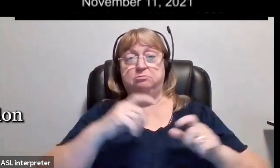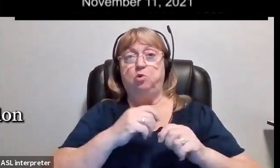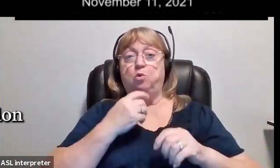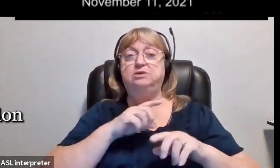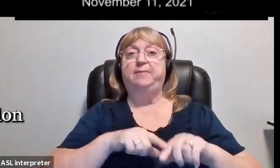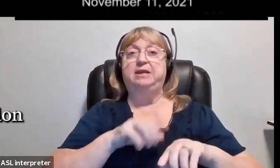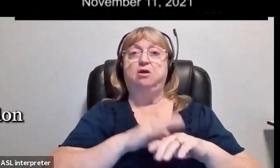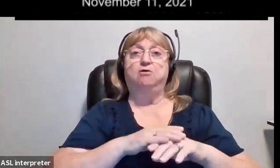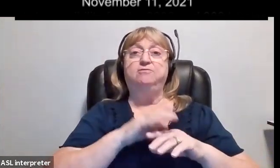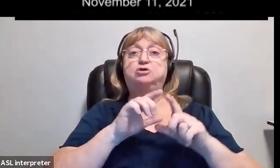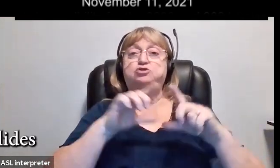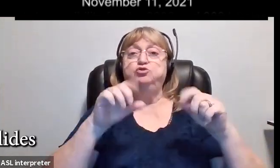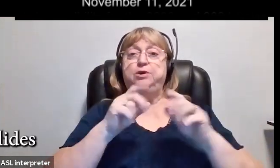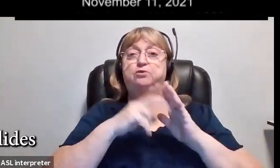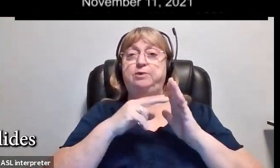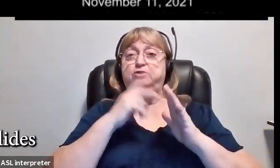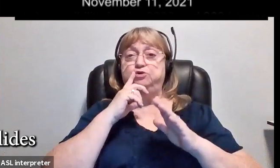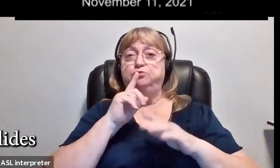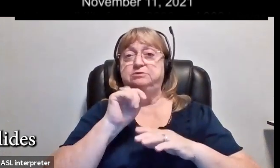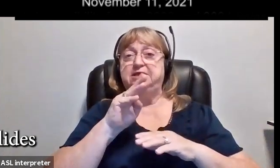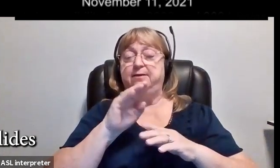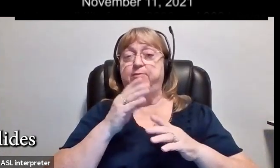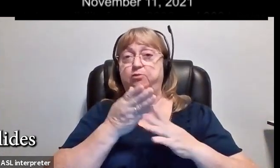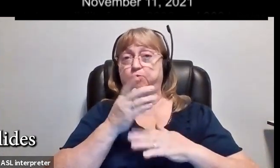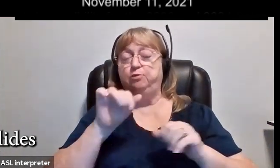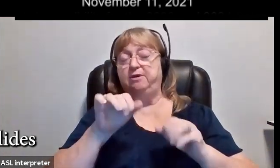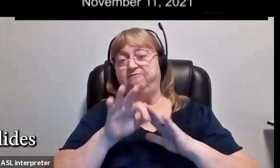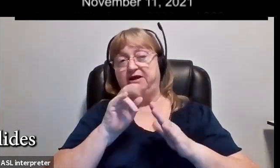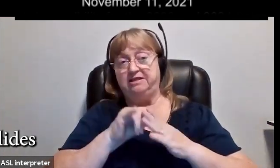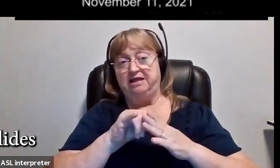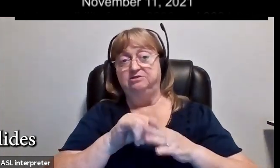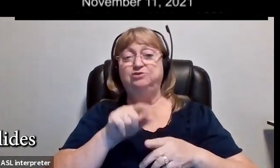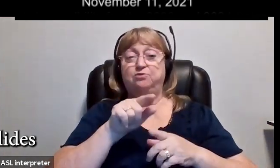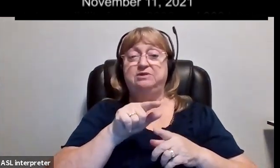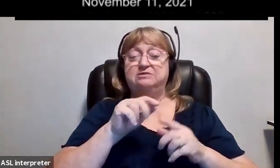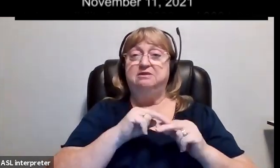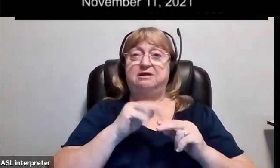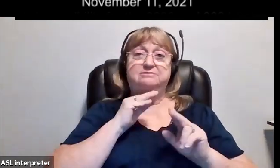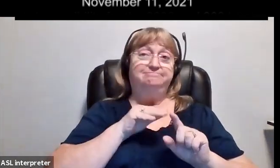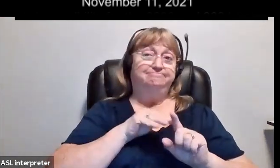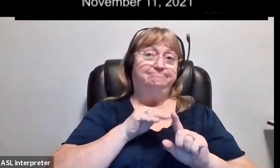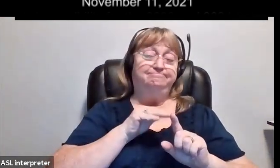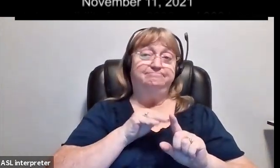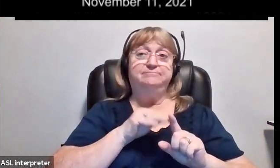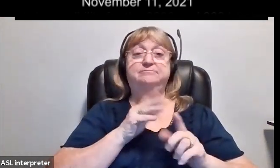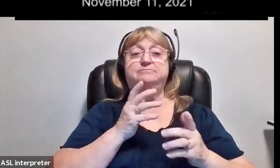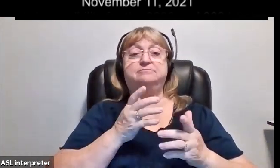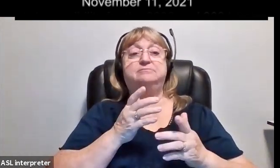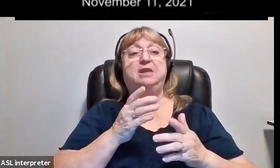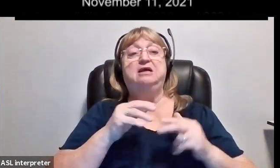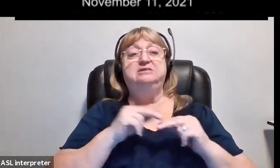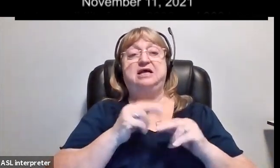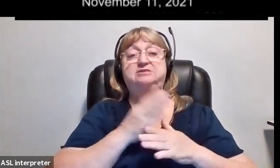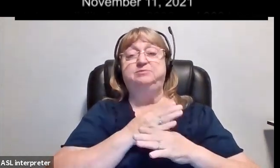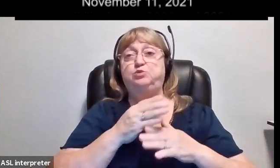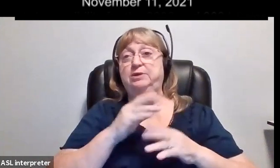that you'll be able to find that. So this slide reminds you to simple slides between topics are helpful, but